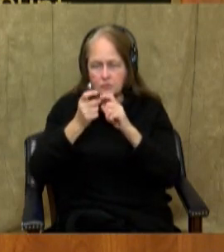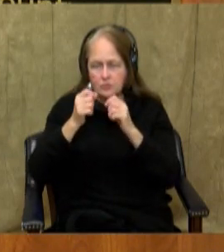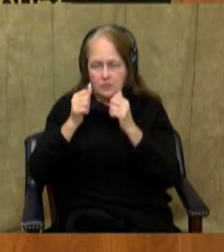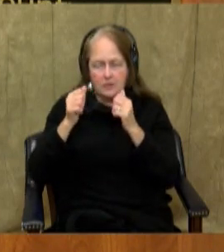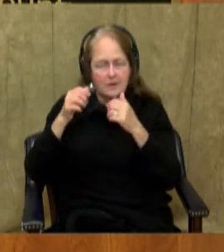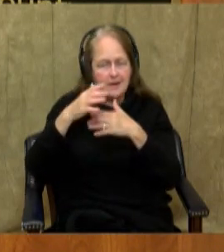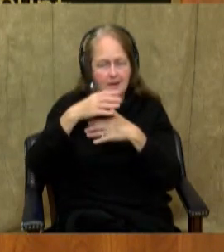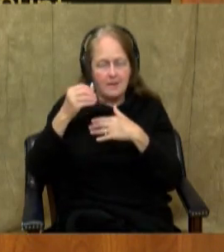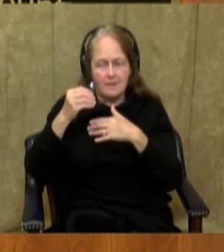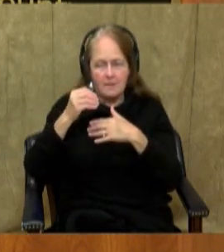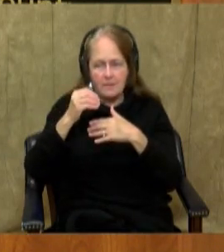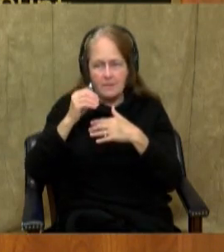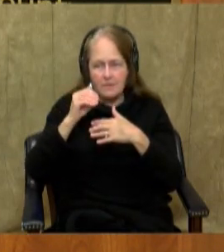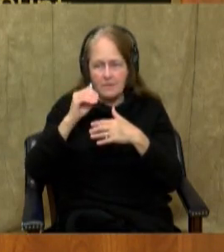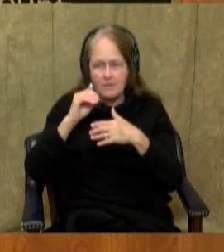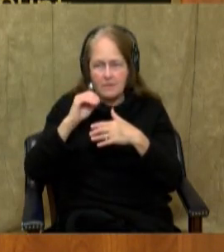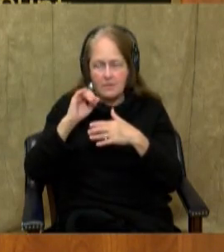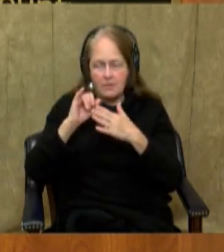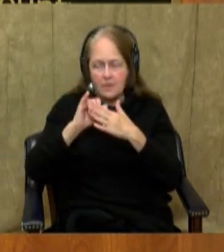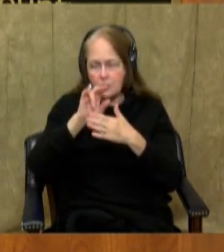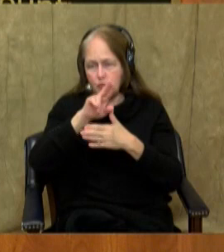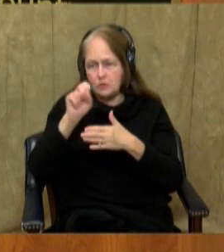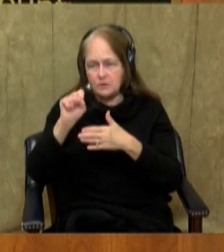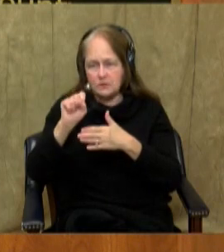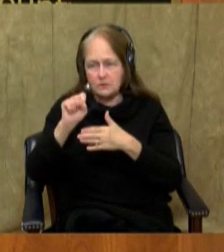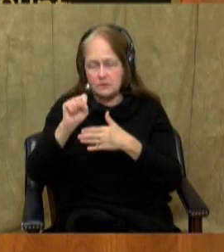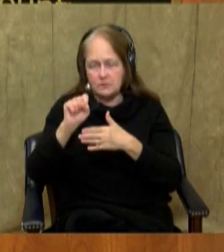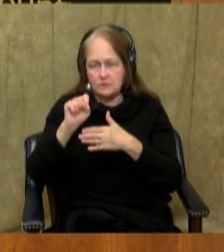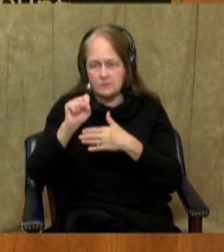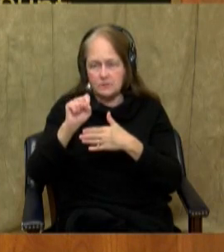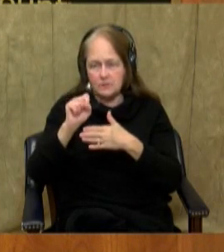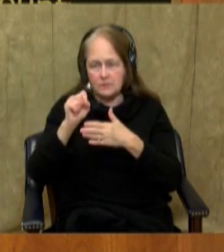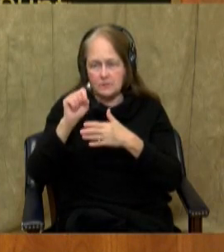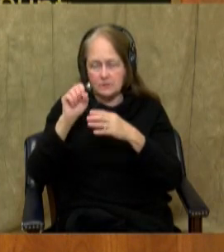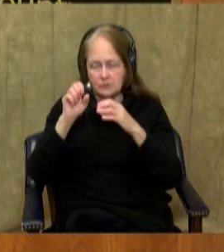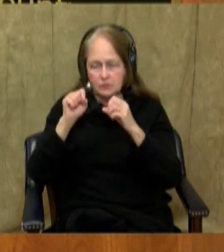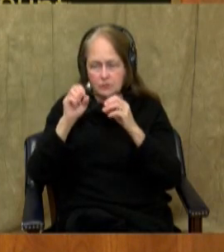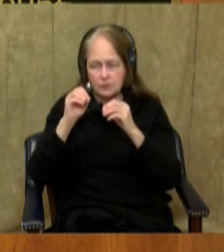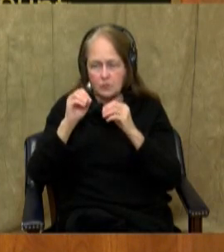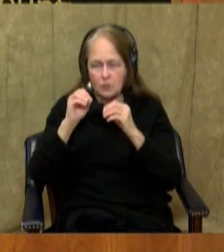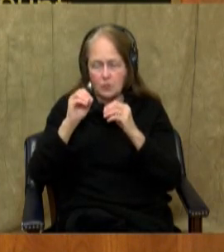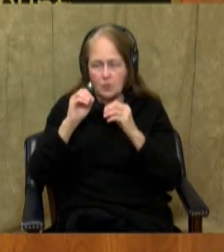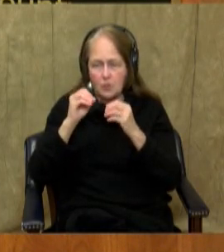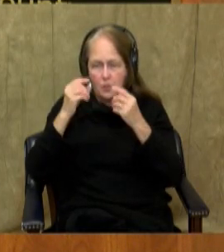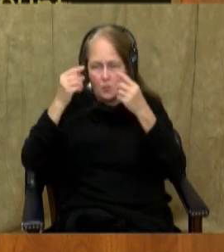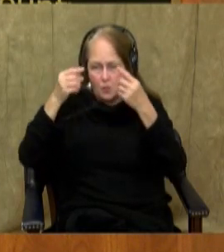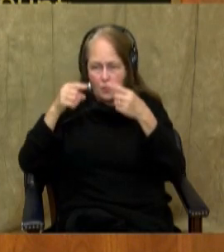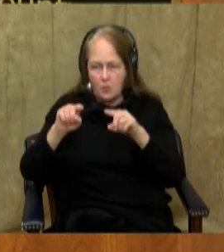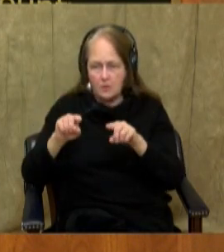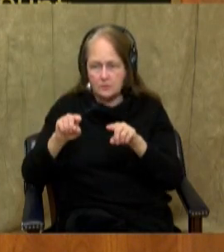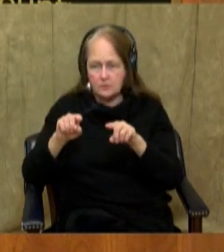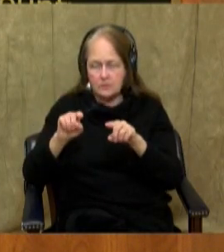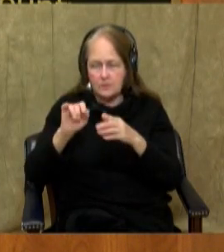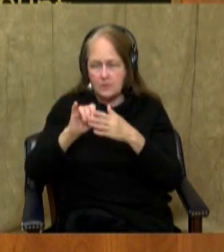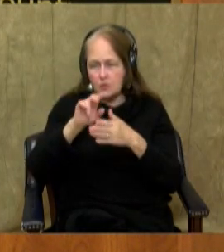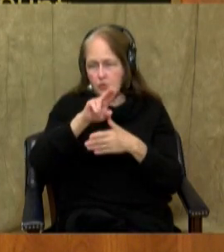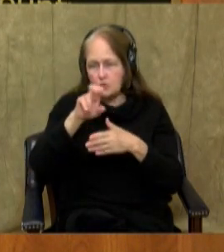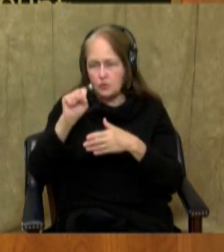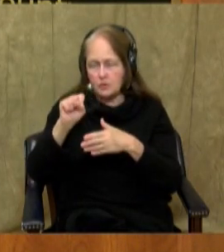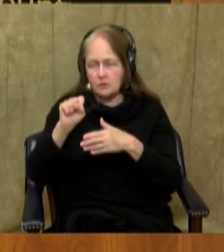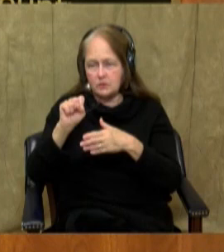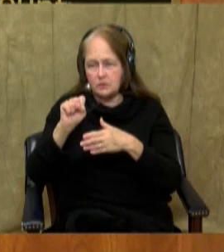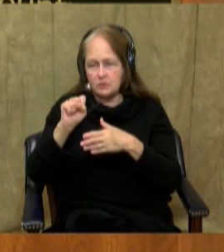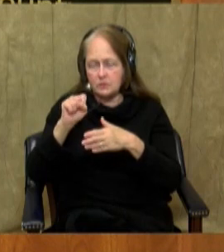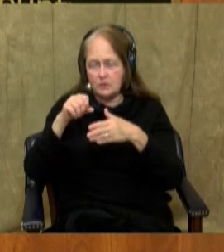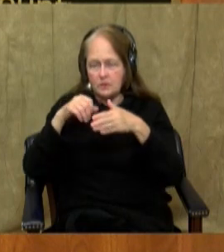attack against the forces of the United States. So, as a result, the first U.S. combat